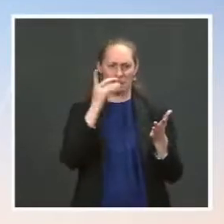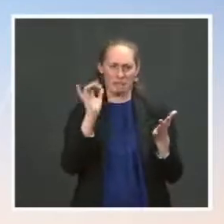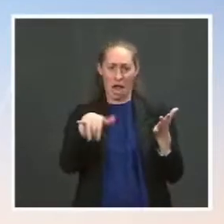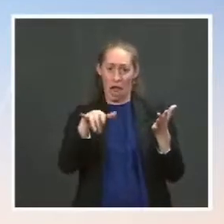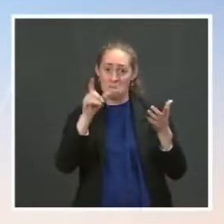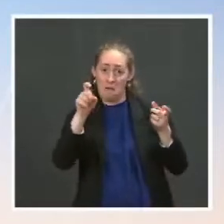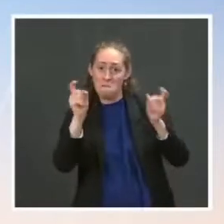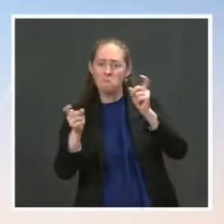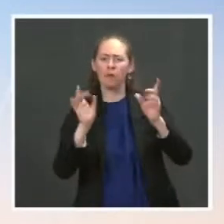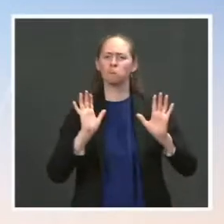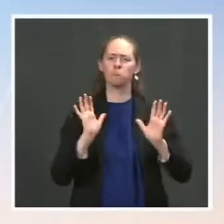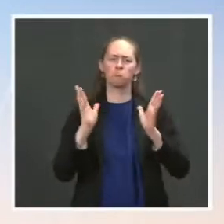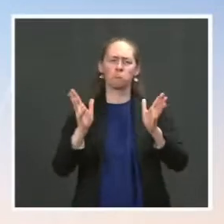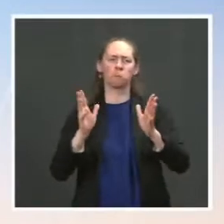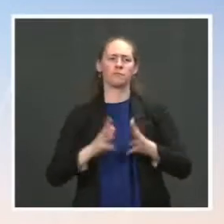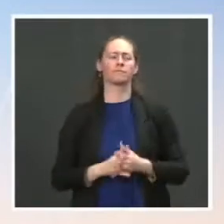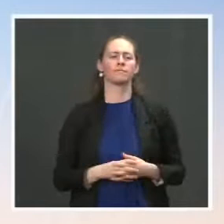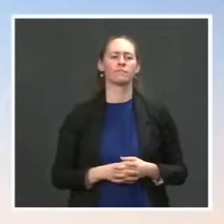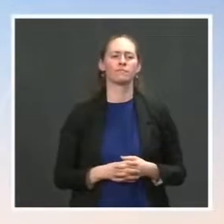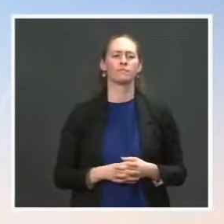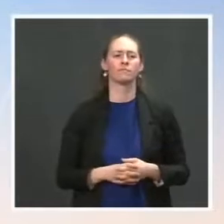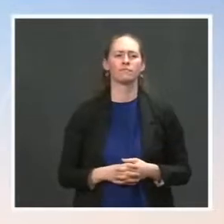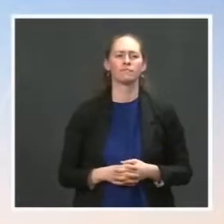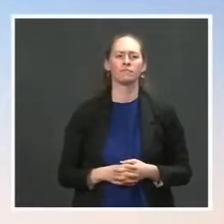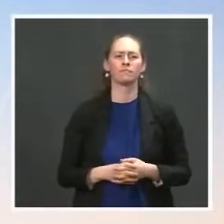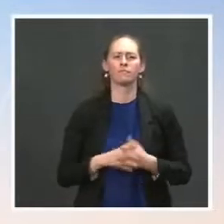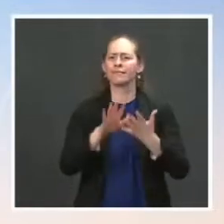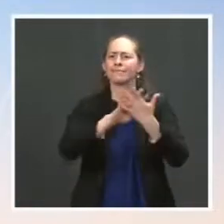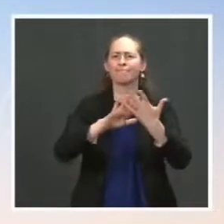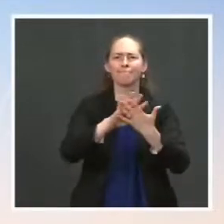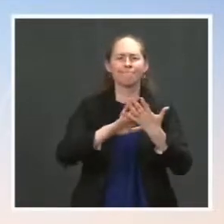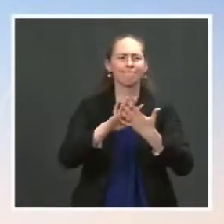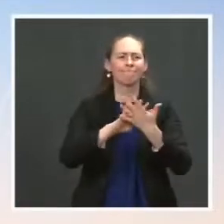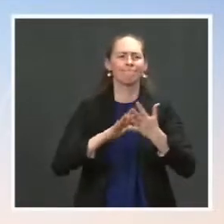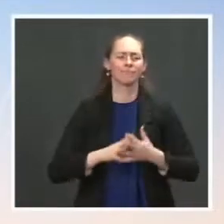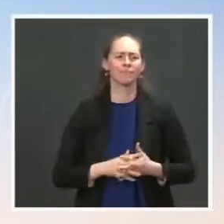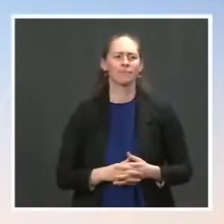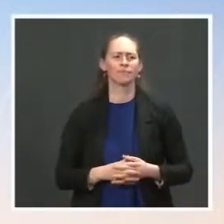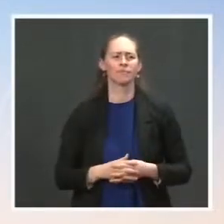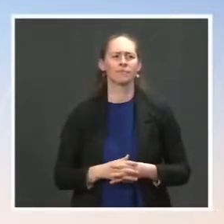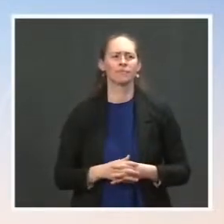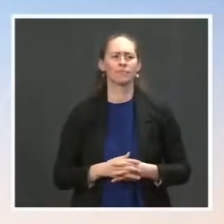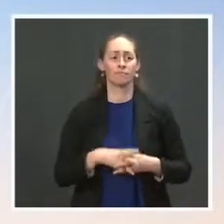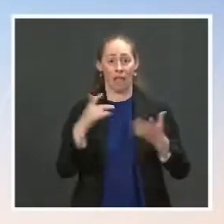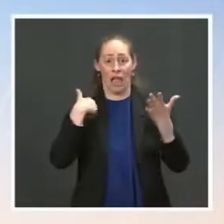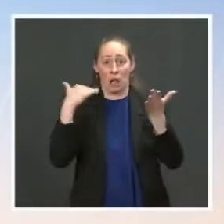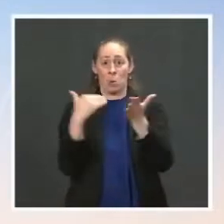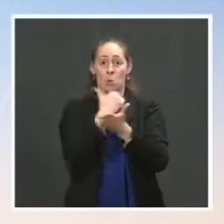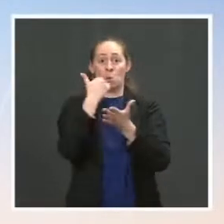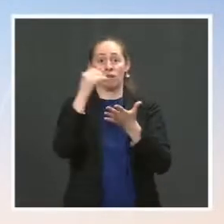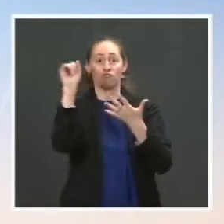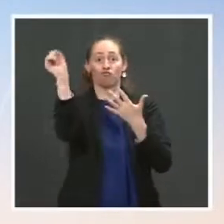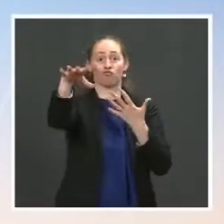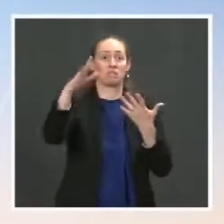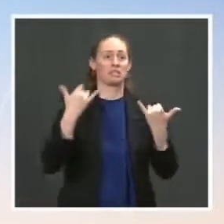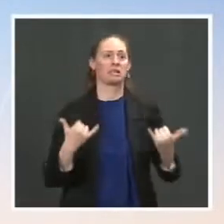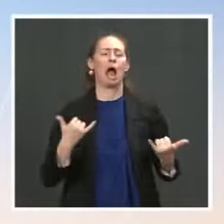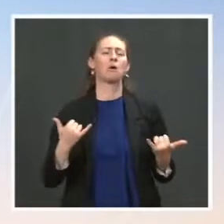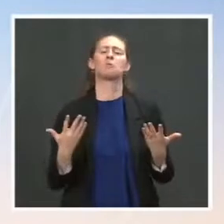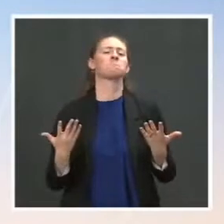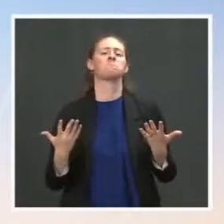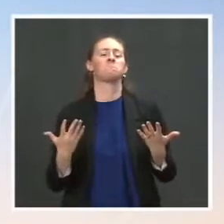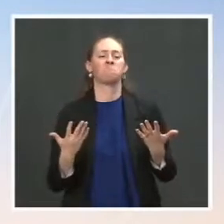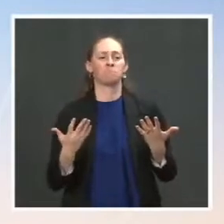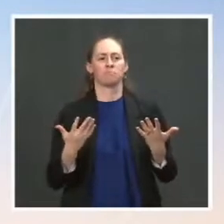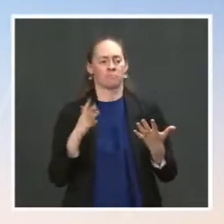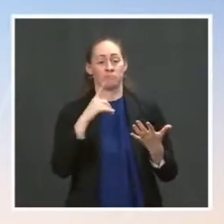response from the Chinese in the first 100 days? I don't have a new assessment from here. We are approaching this from a position of patience.